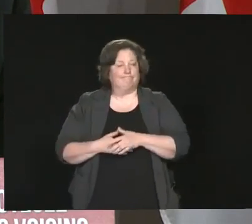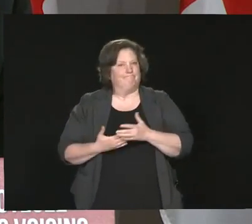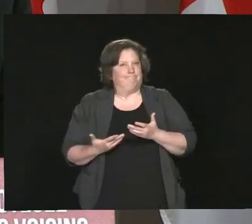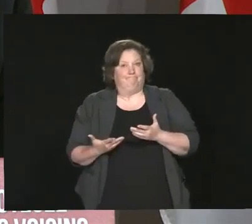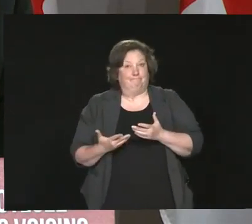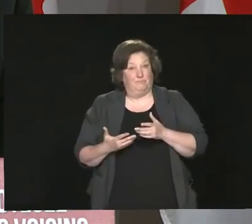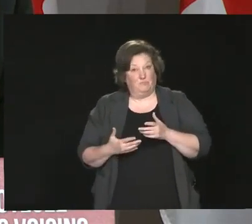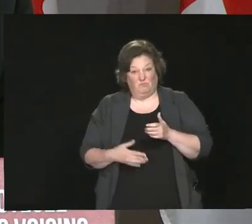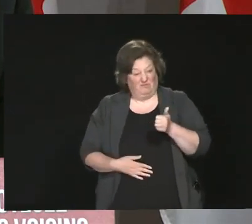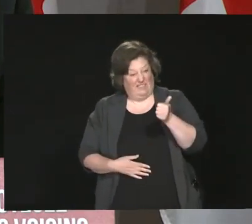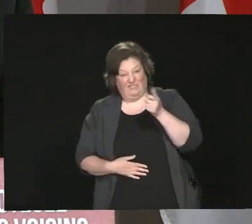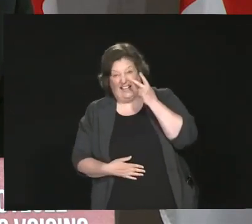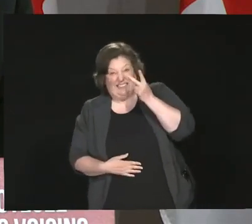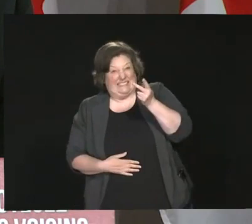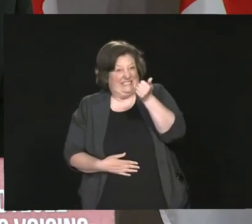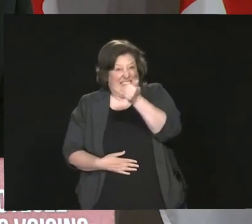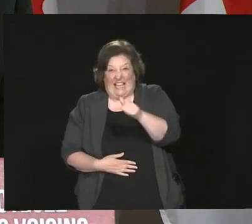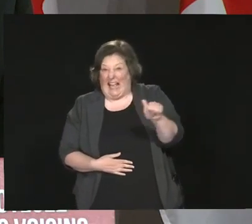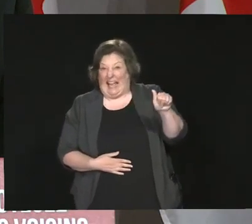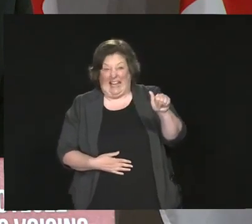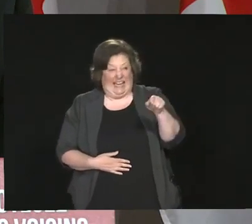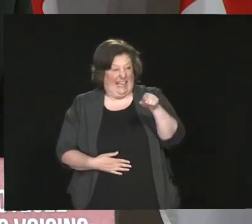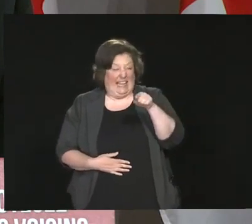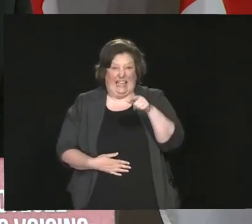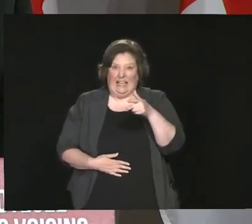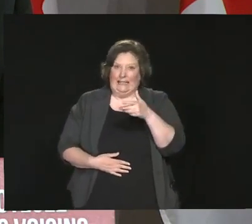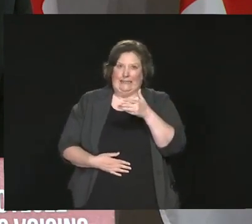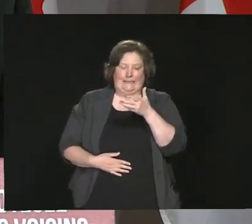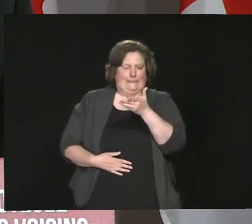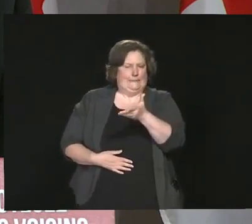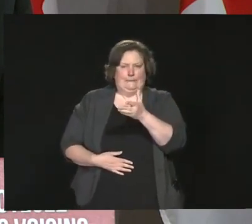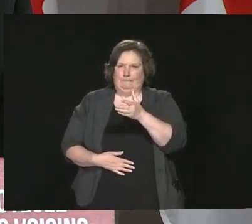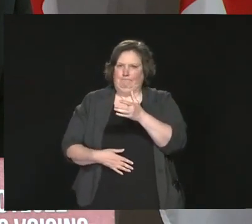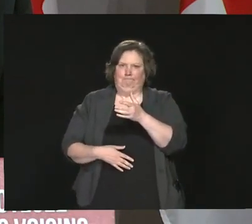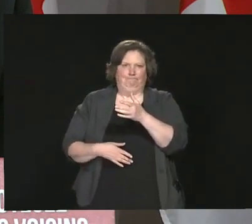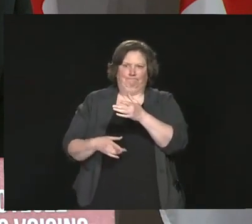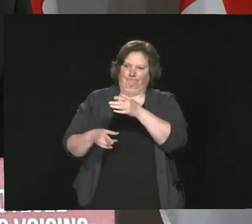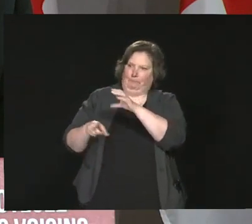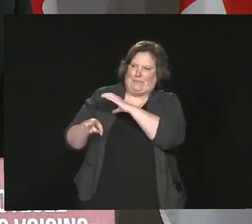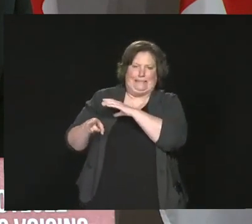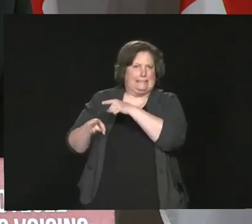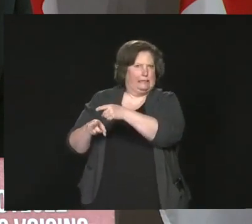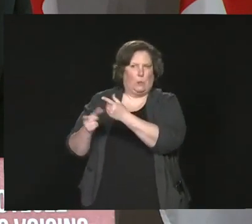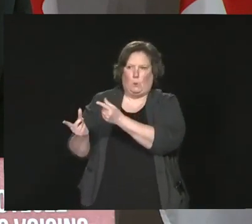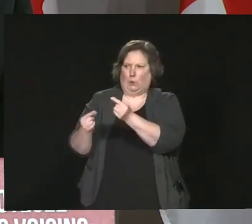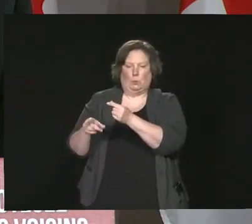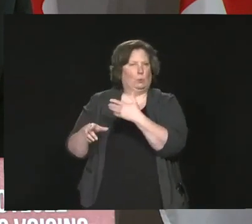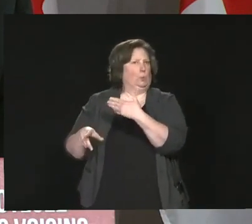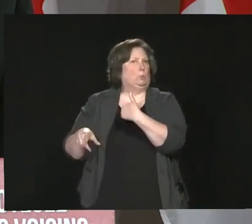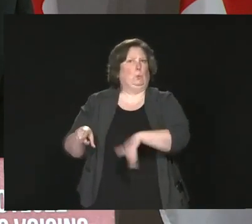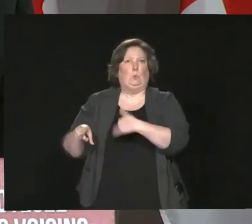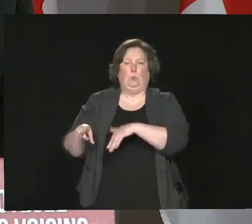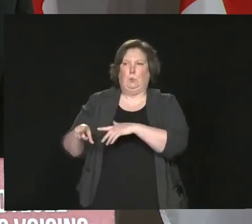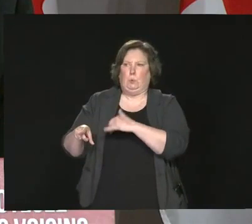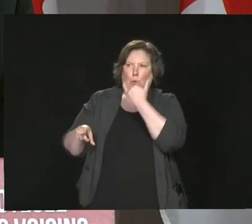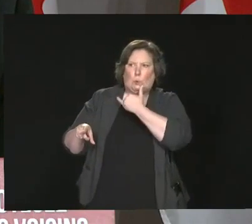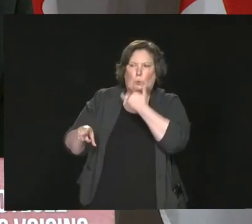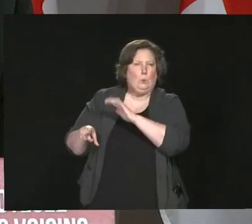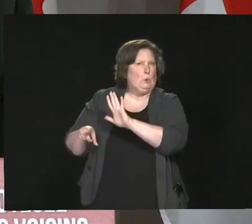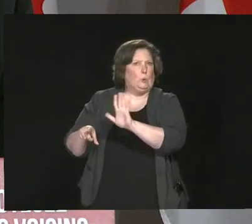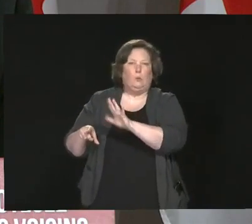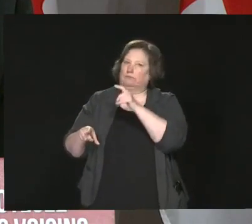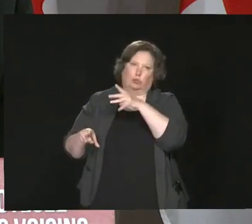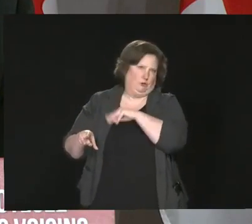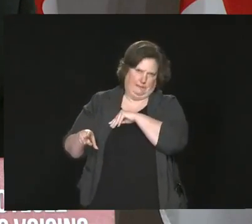the any potential misconduct of police officers. I think that their accountability is important, but it's important also that there be systems of